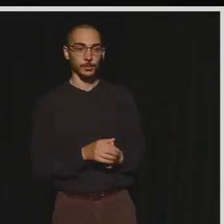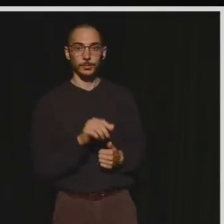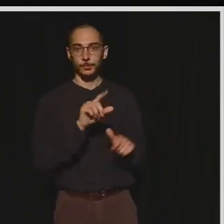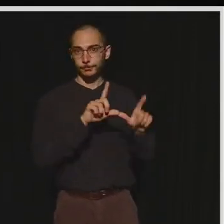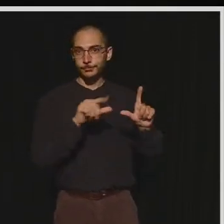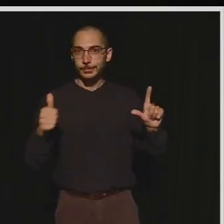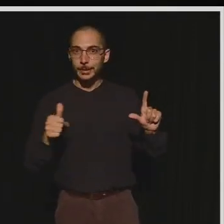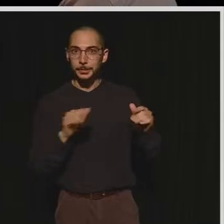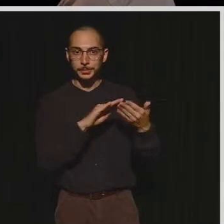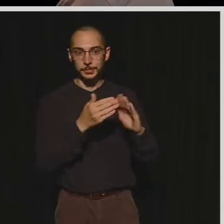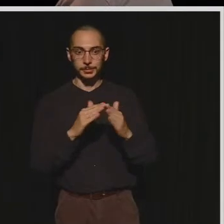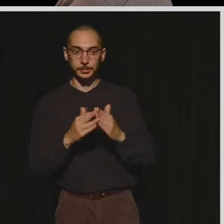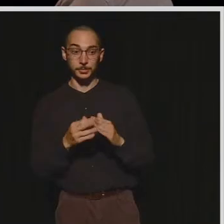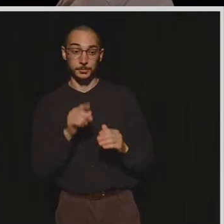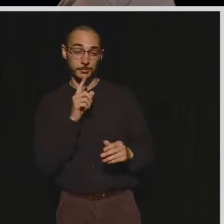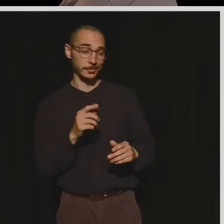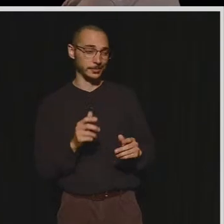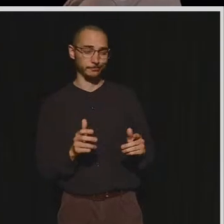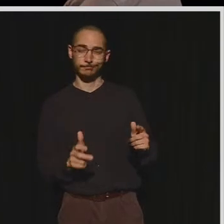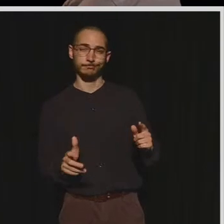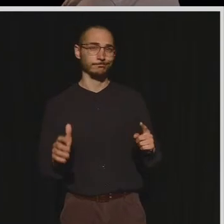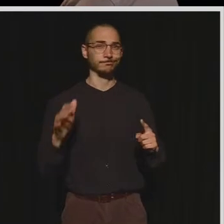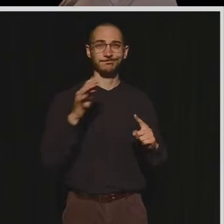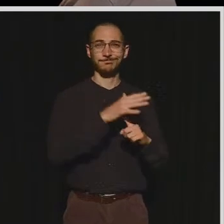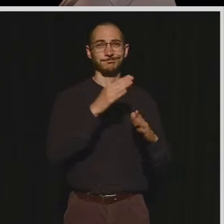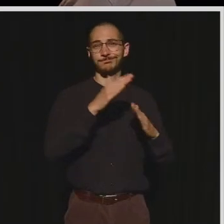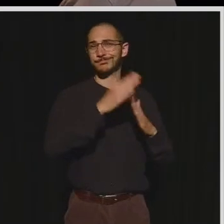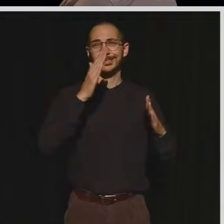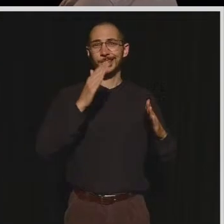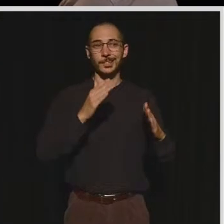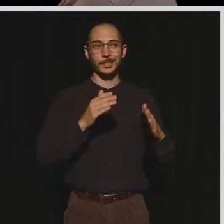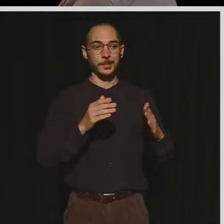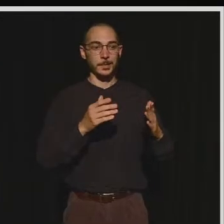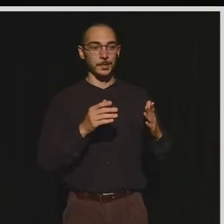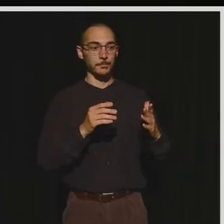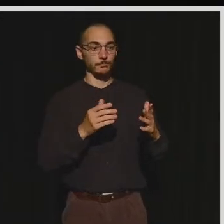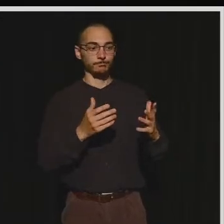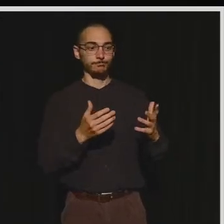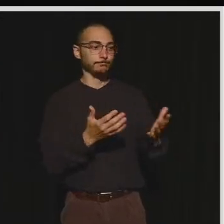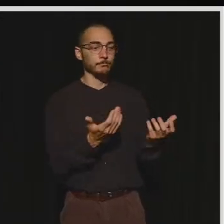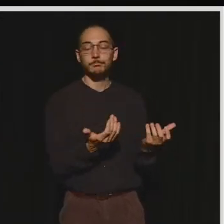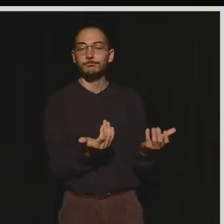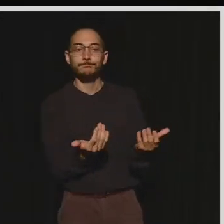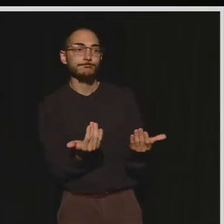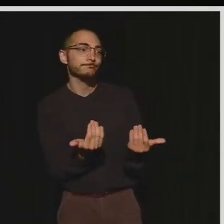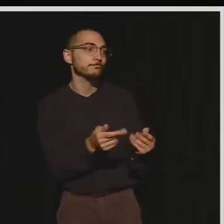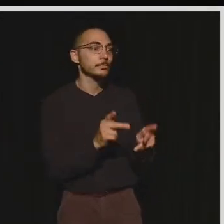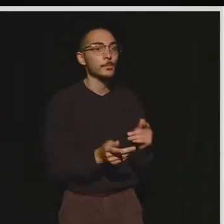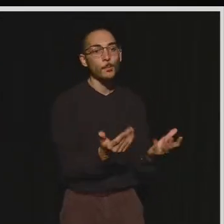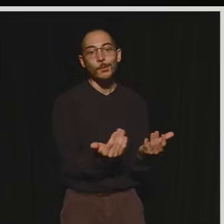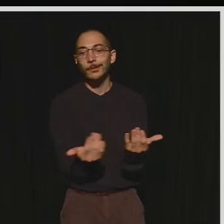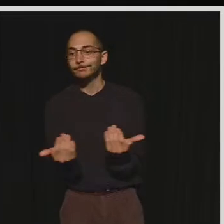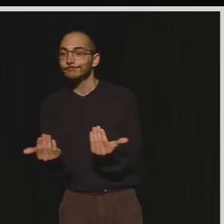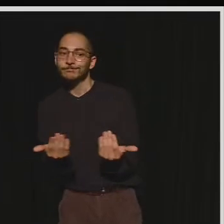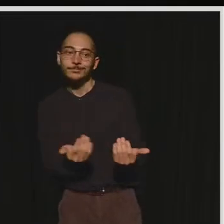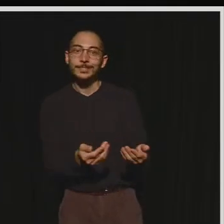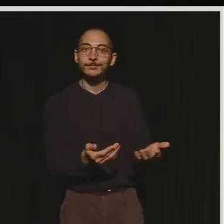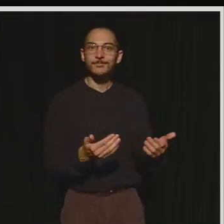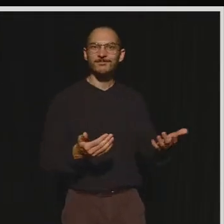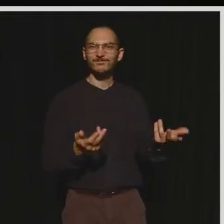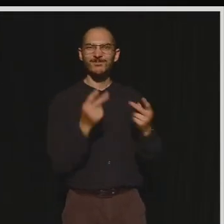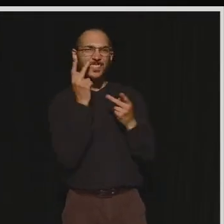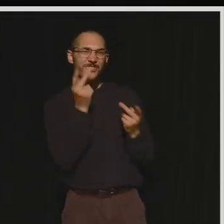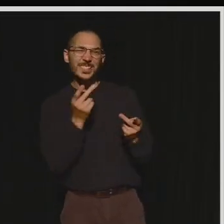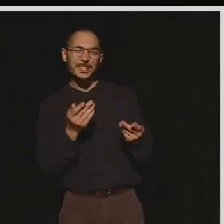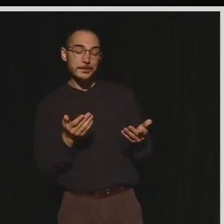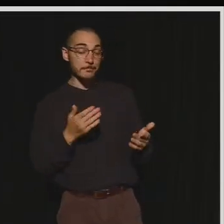target for the tourism industry and the travel industry and all of that sort of thing. What obstacles? I imagine